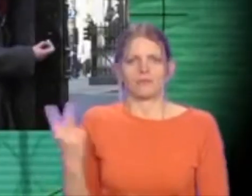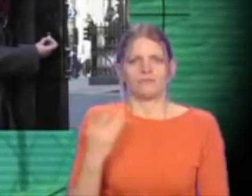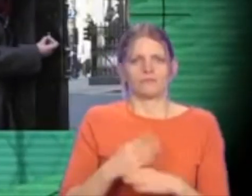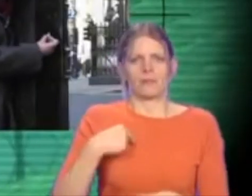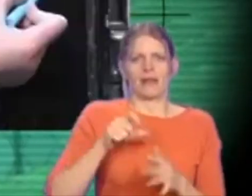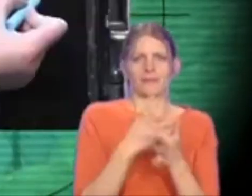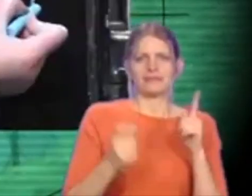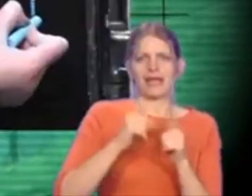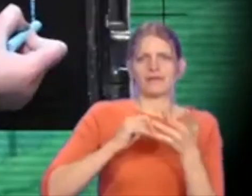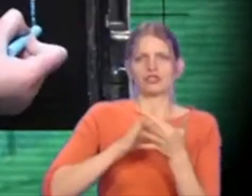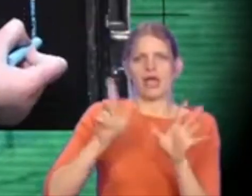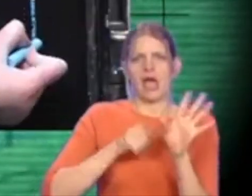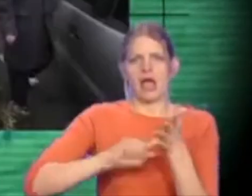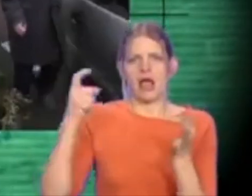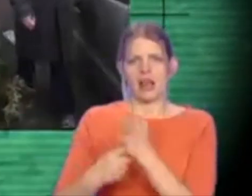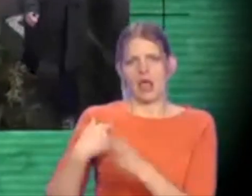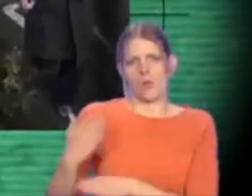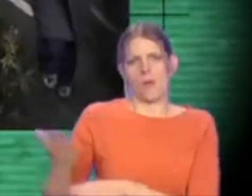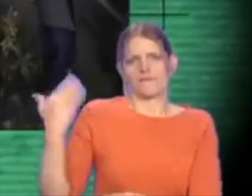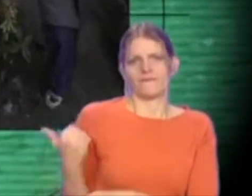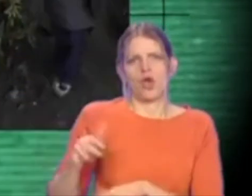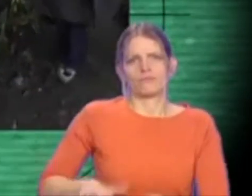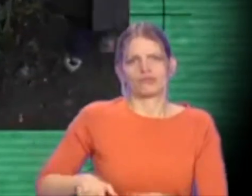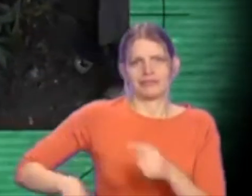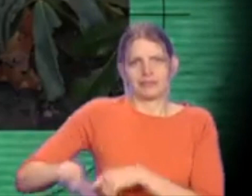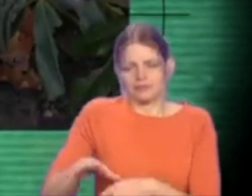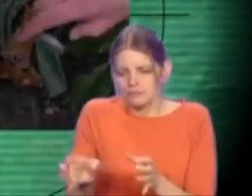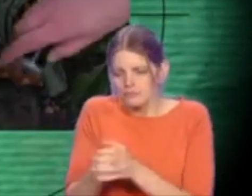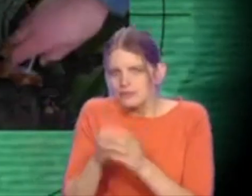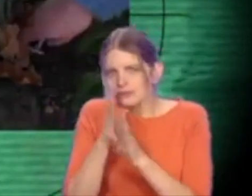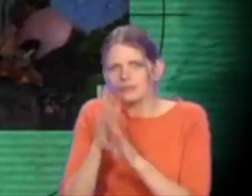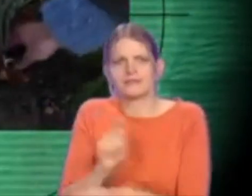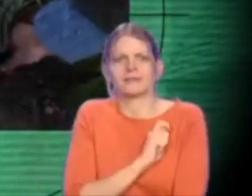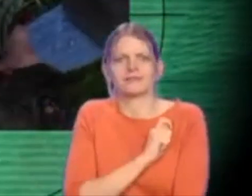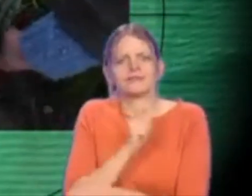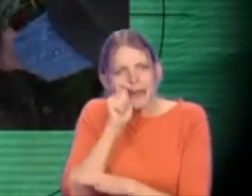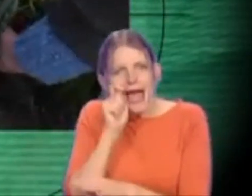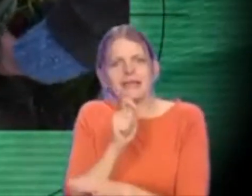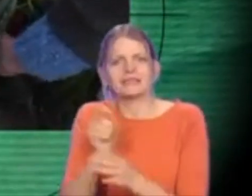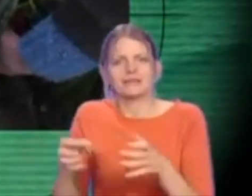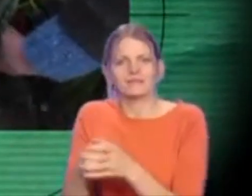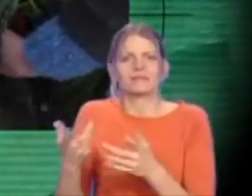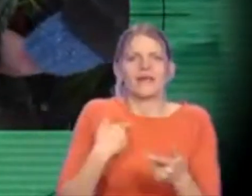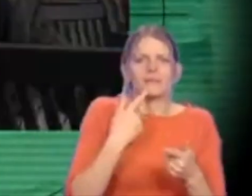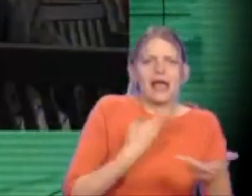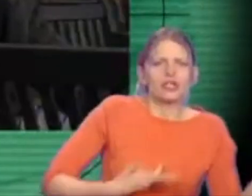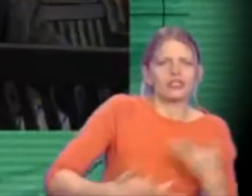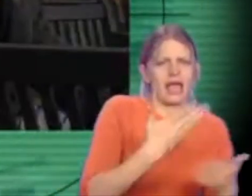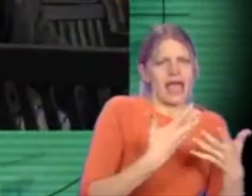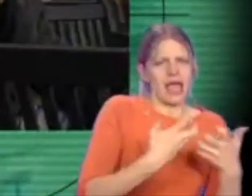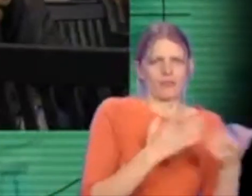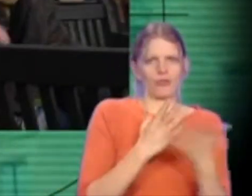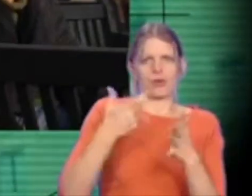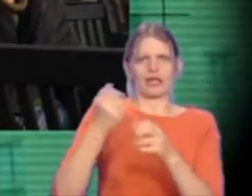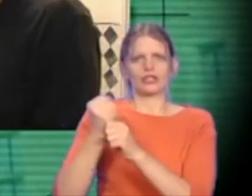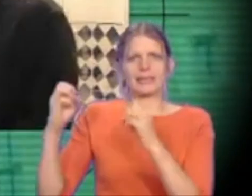up, we examine information exchange and retrace the footsteps of KGB spies to discover how they passed top-secret messages to each other in Cold